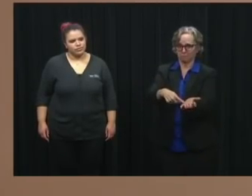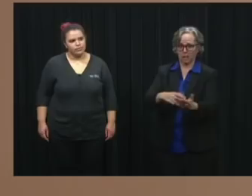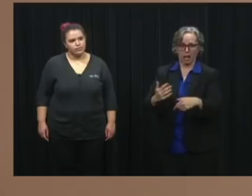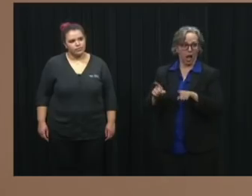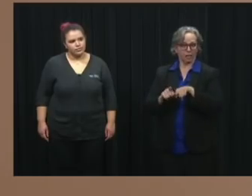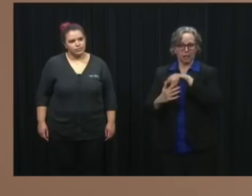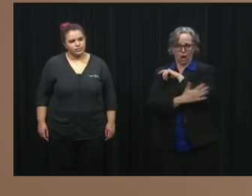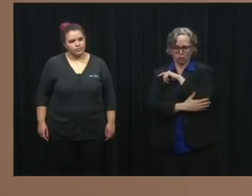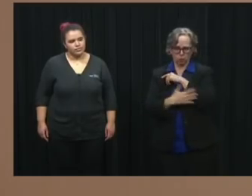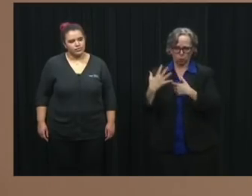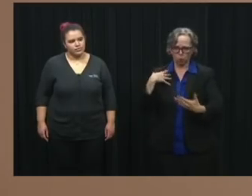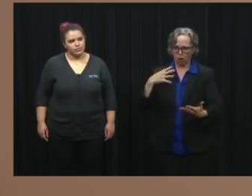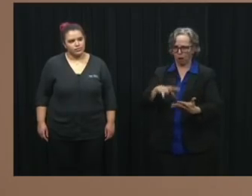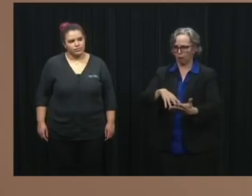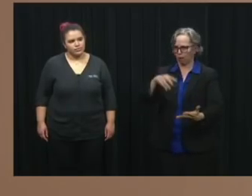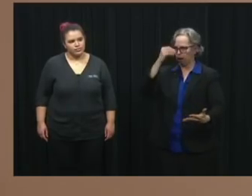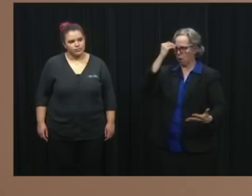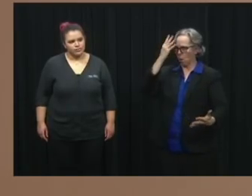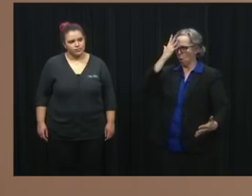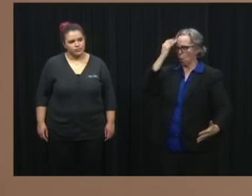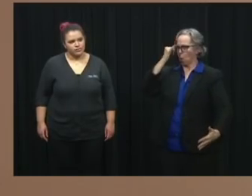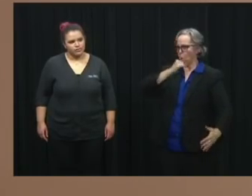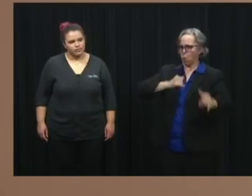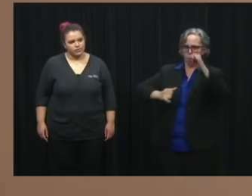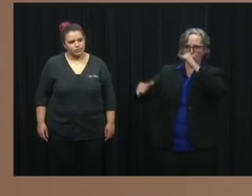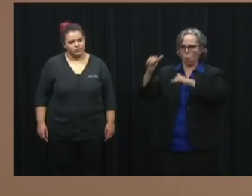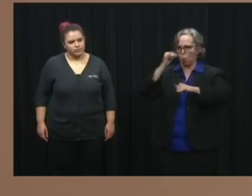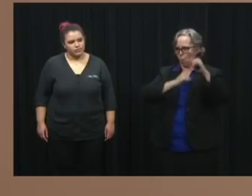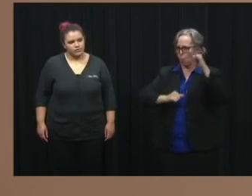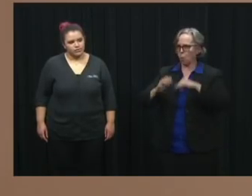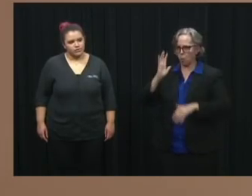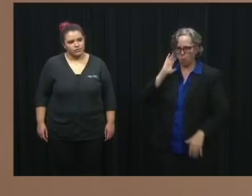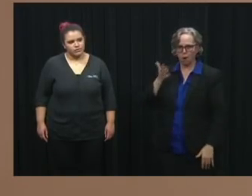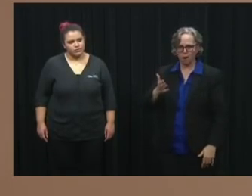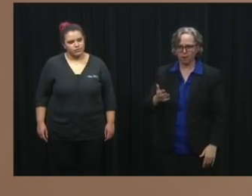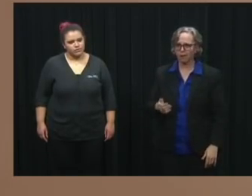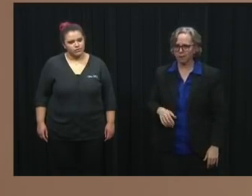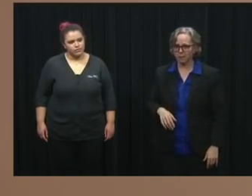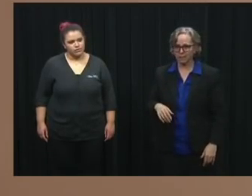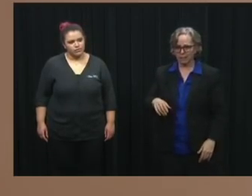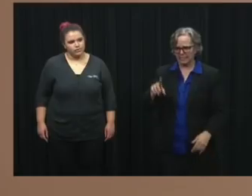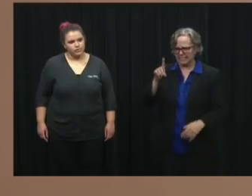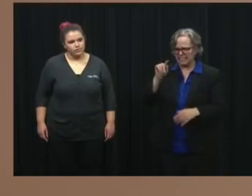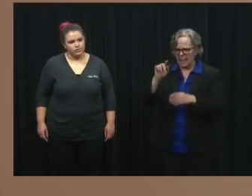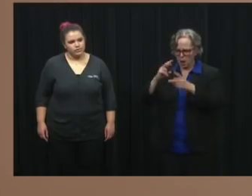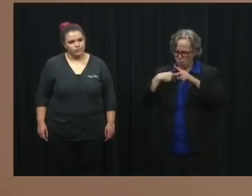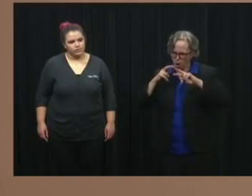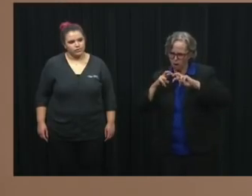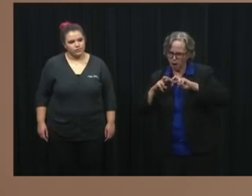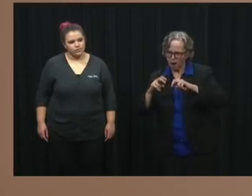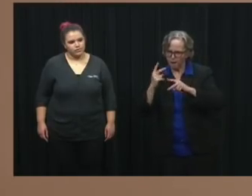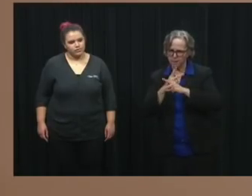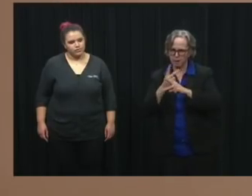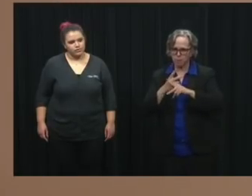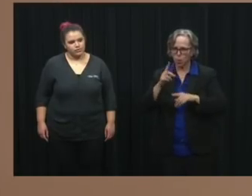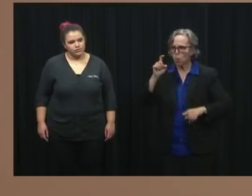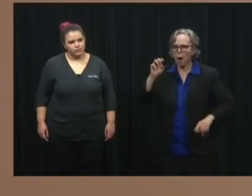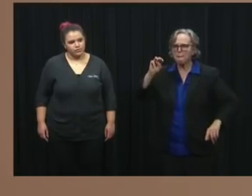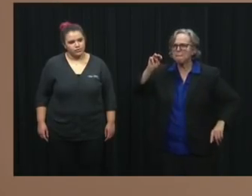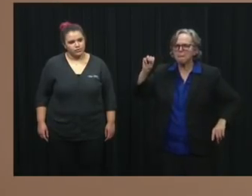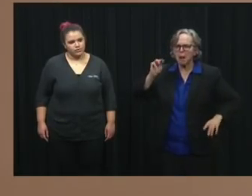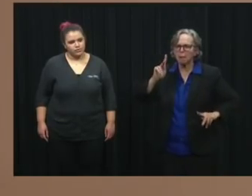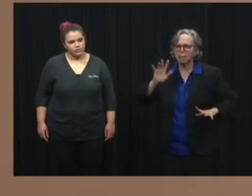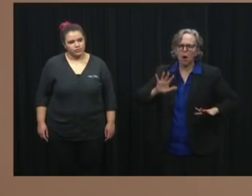going to be learning so much more in times to come, and this data will be analyzed by 1 million people. There'll be a lot of